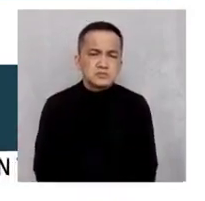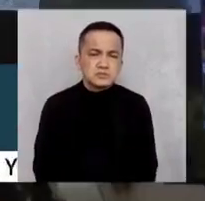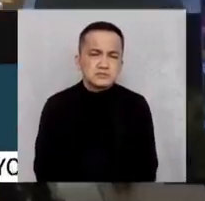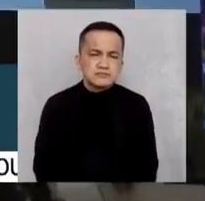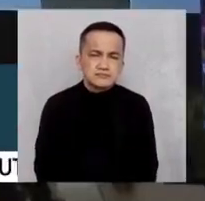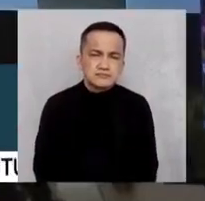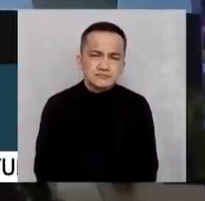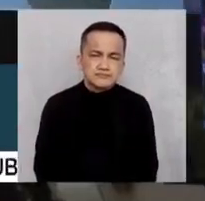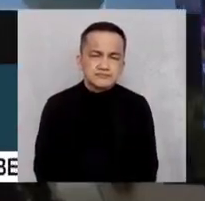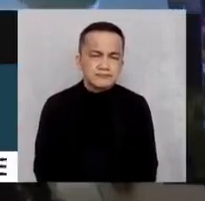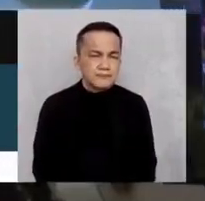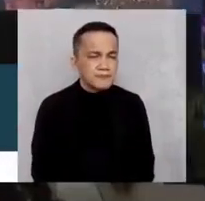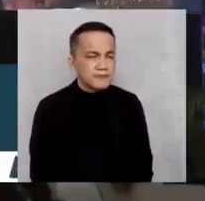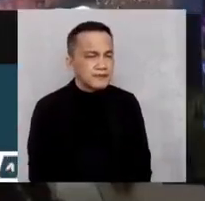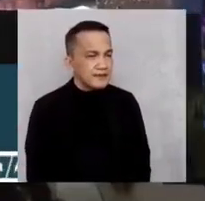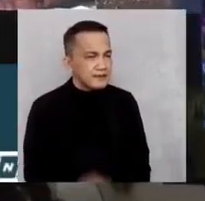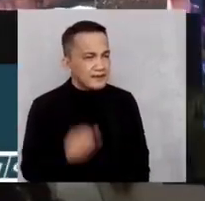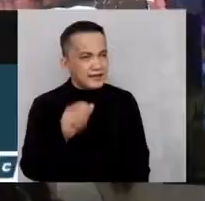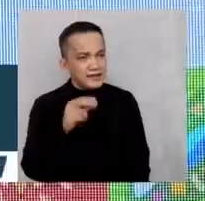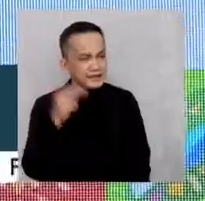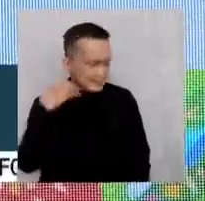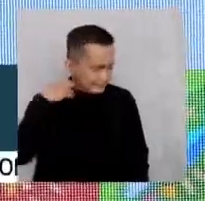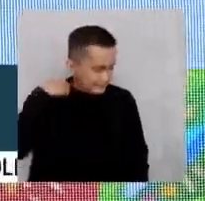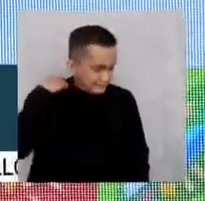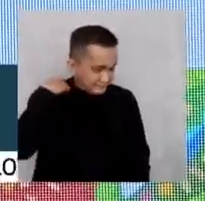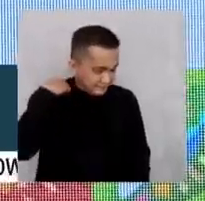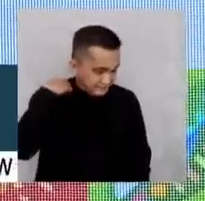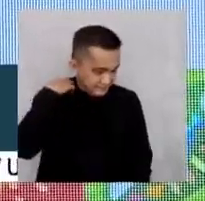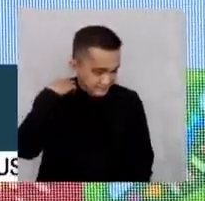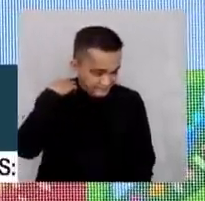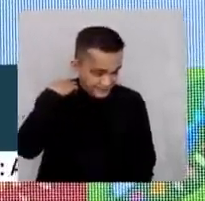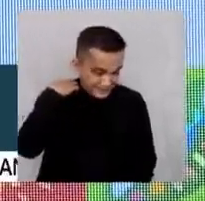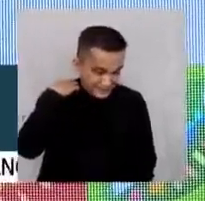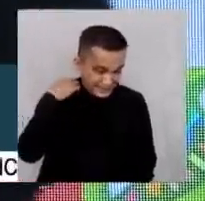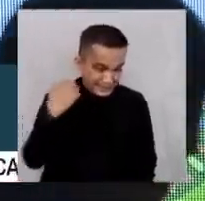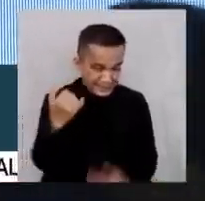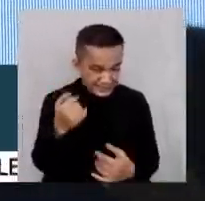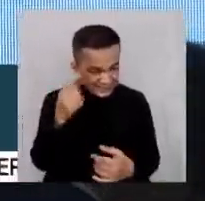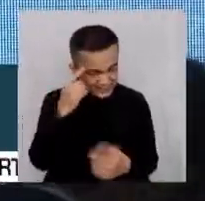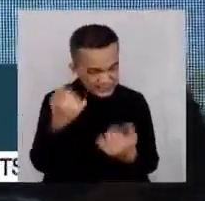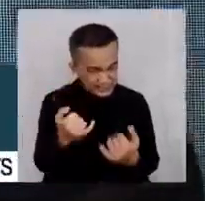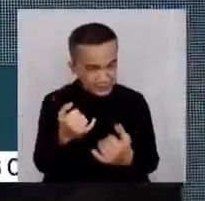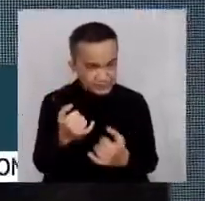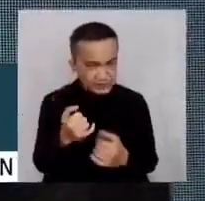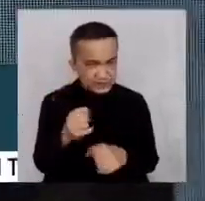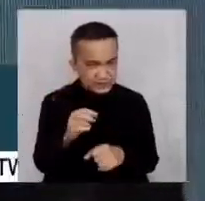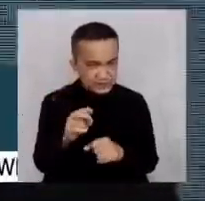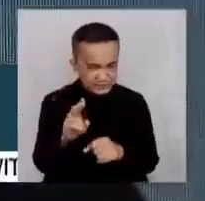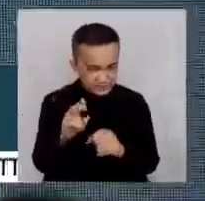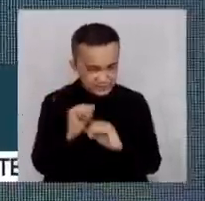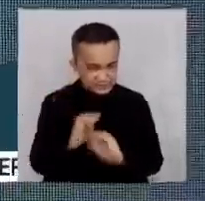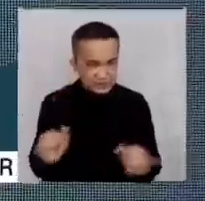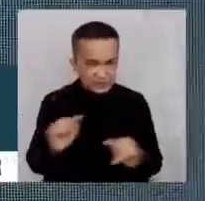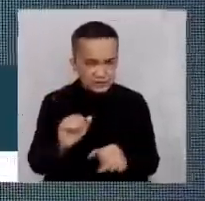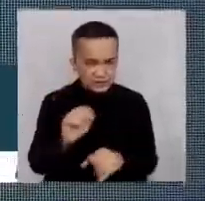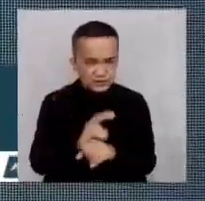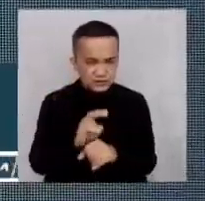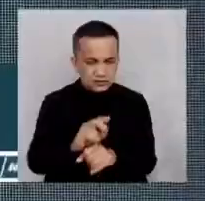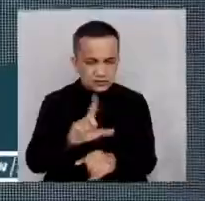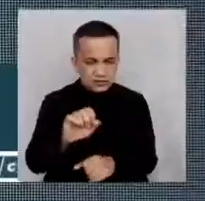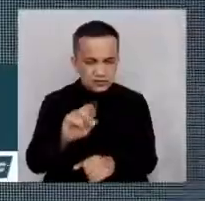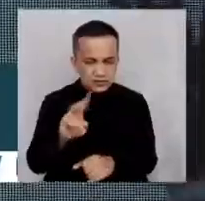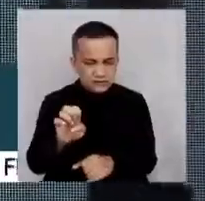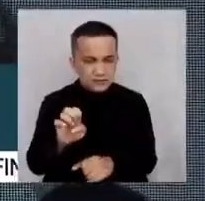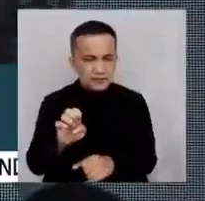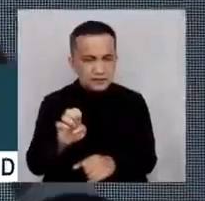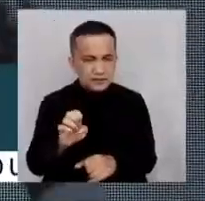Well, I think at the moment they're still using love, because I've seen the hop on, hop off buses, and part of